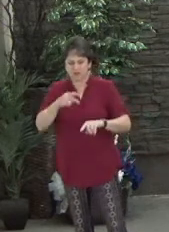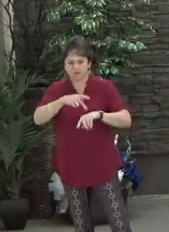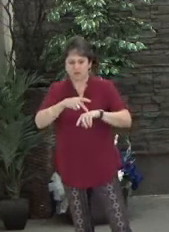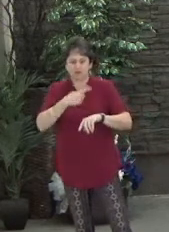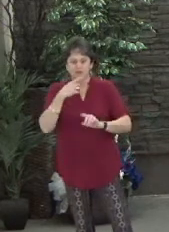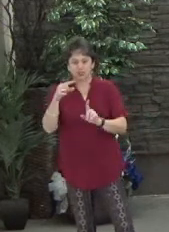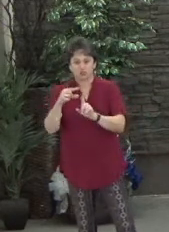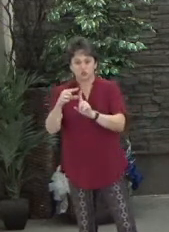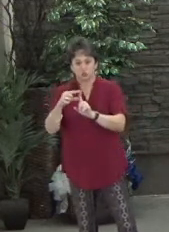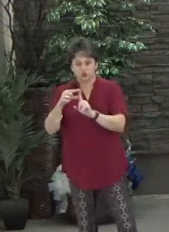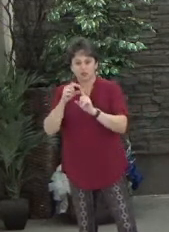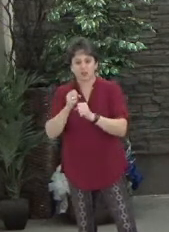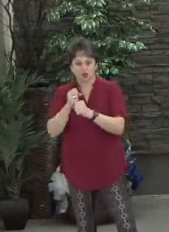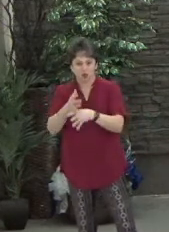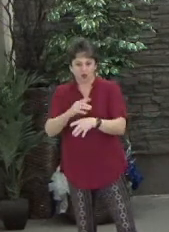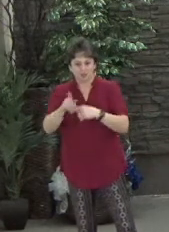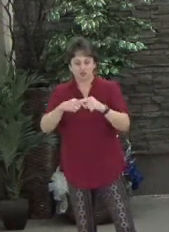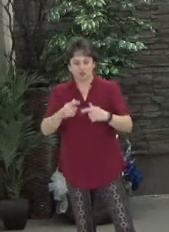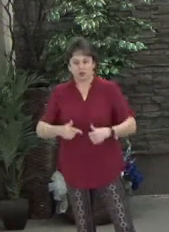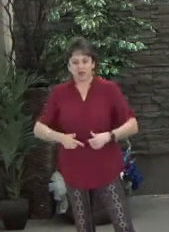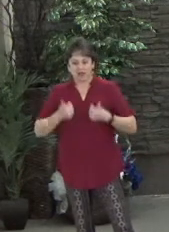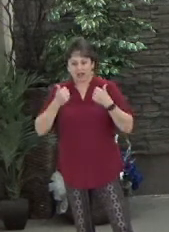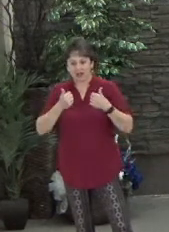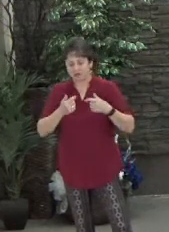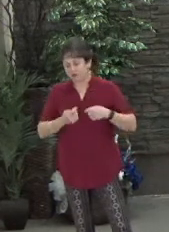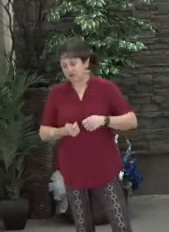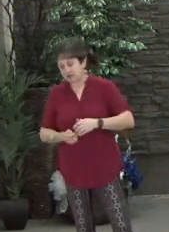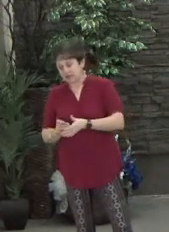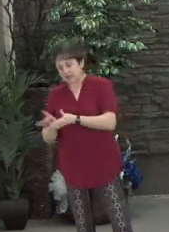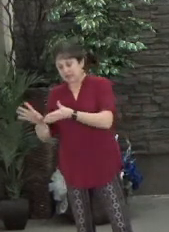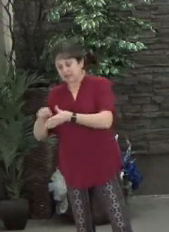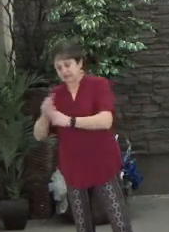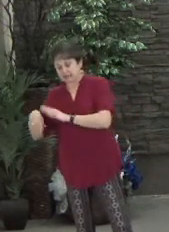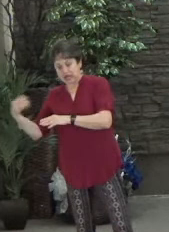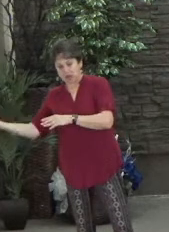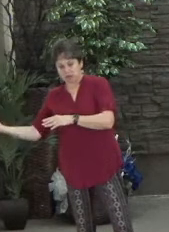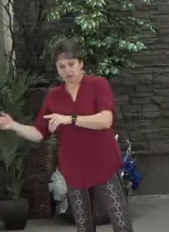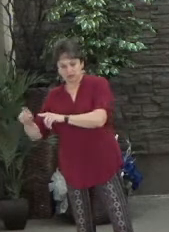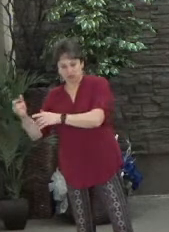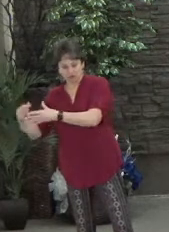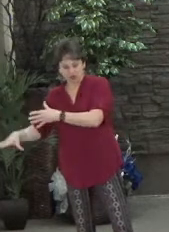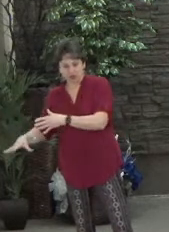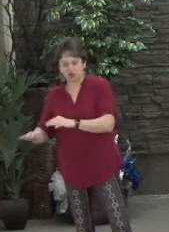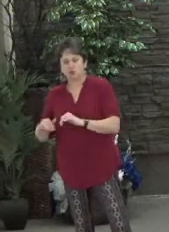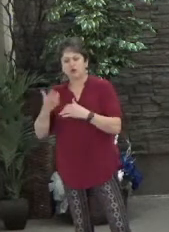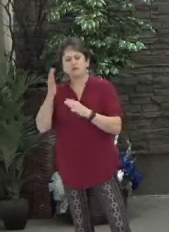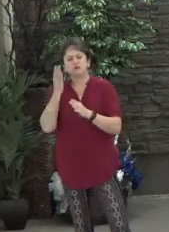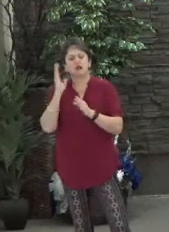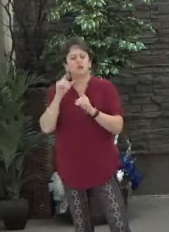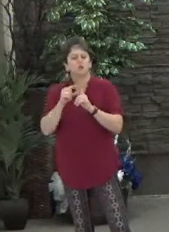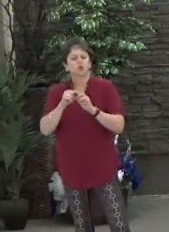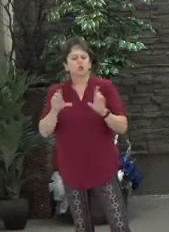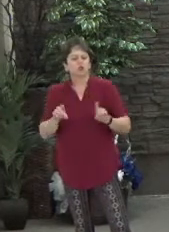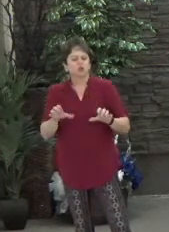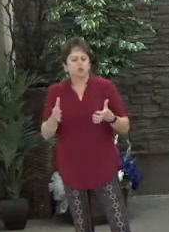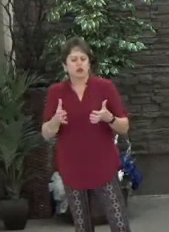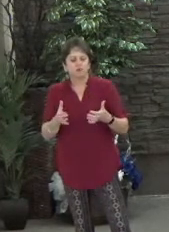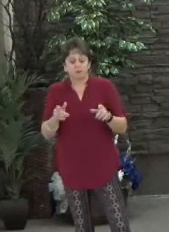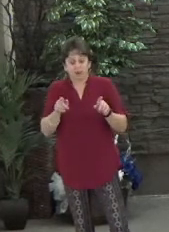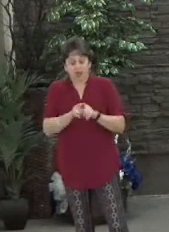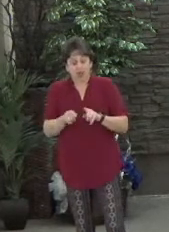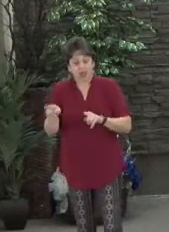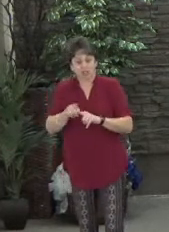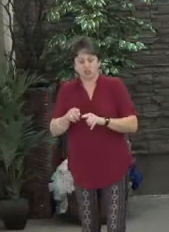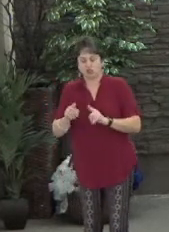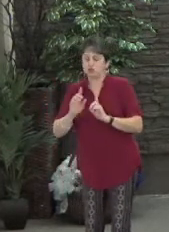the Word makes when life takes us and throws us out like trash. Peter says, as you